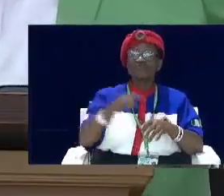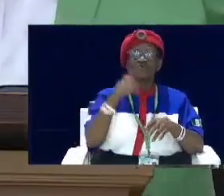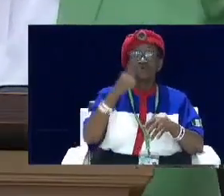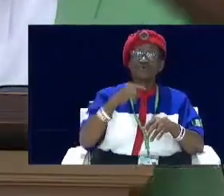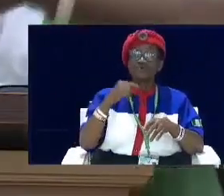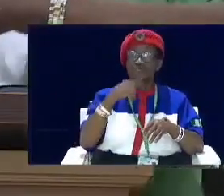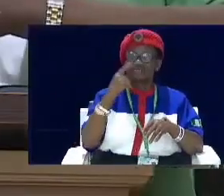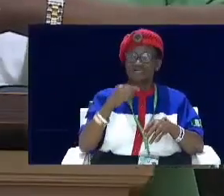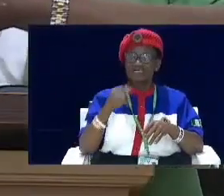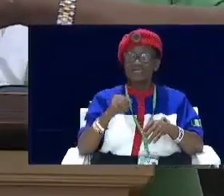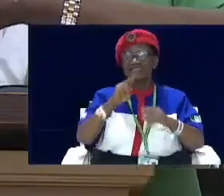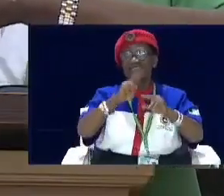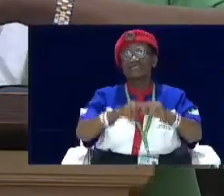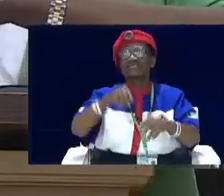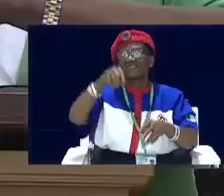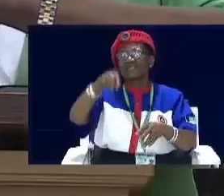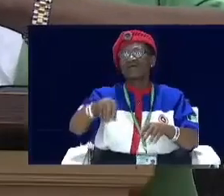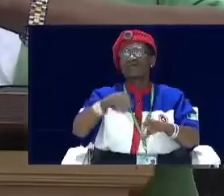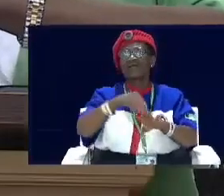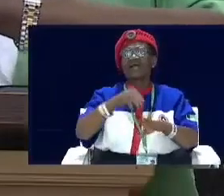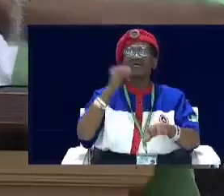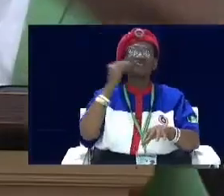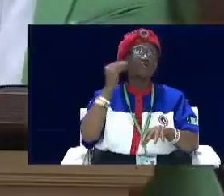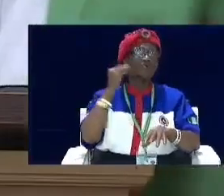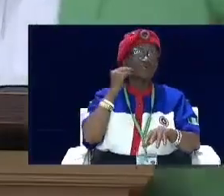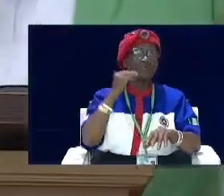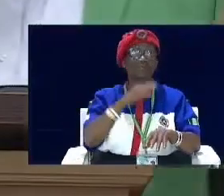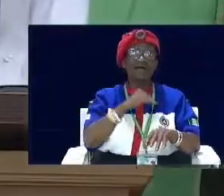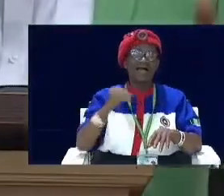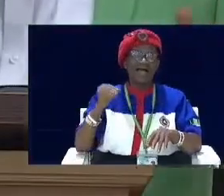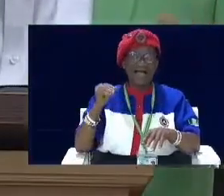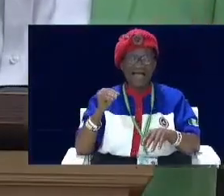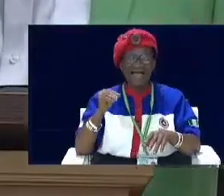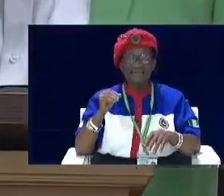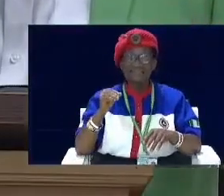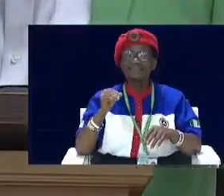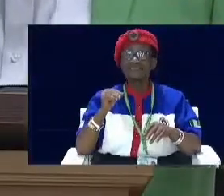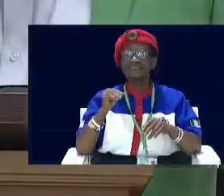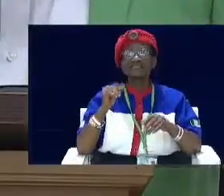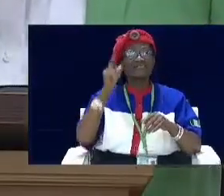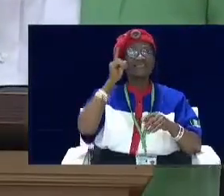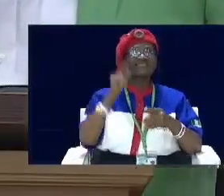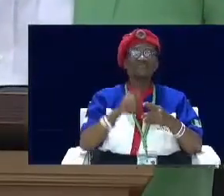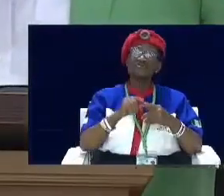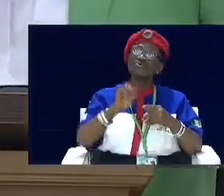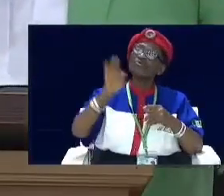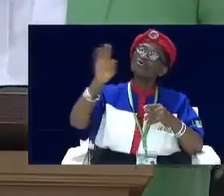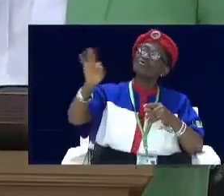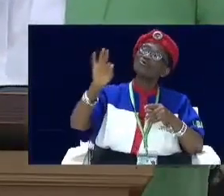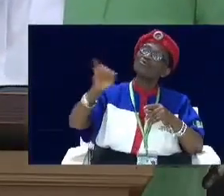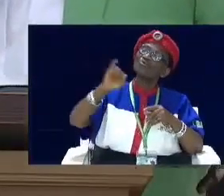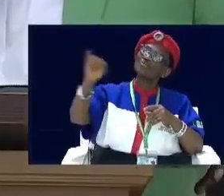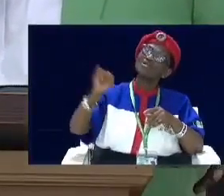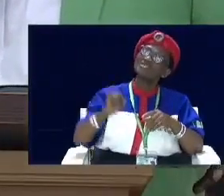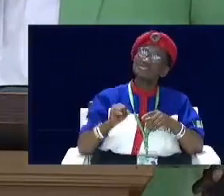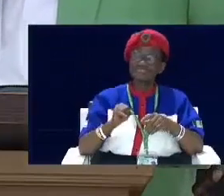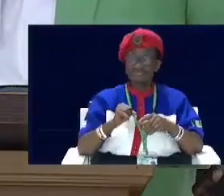sit down at home and watch every sermon on